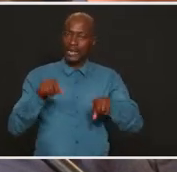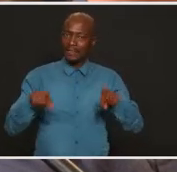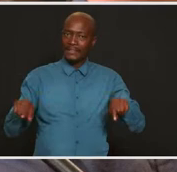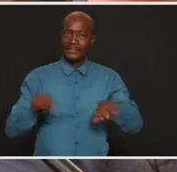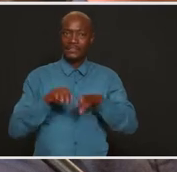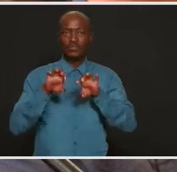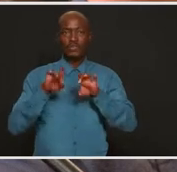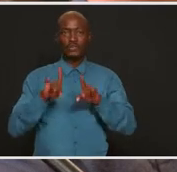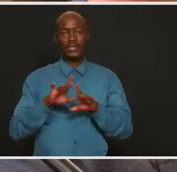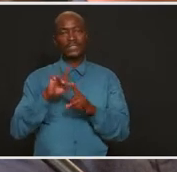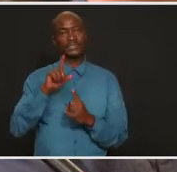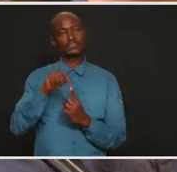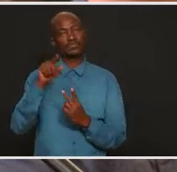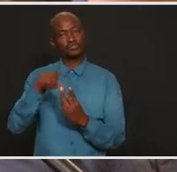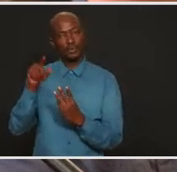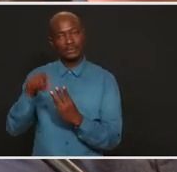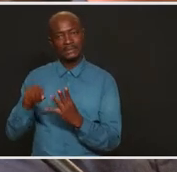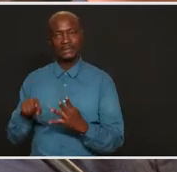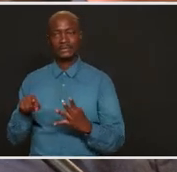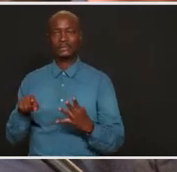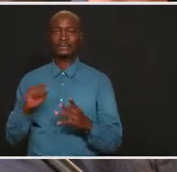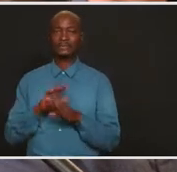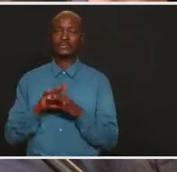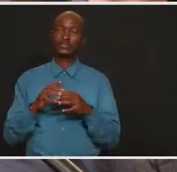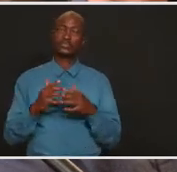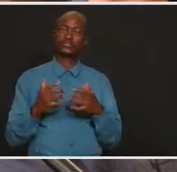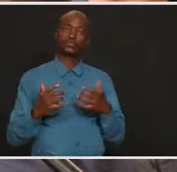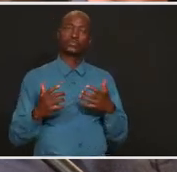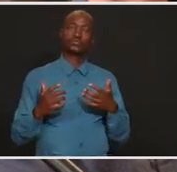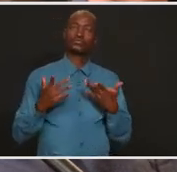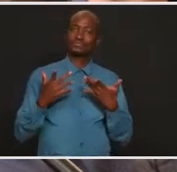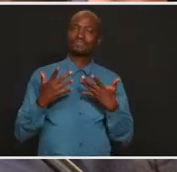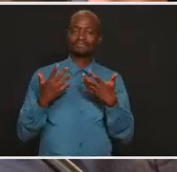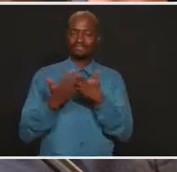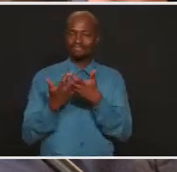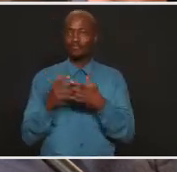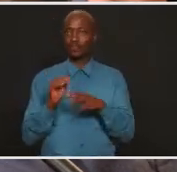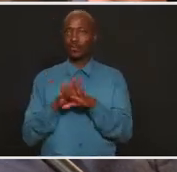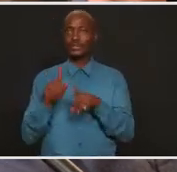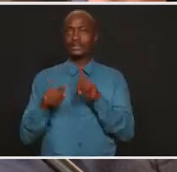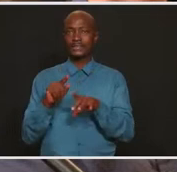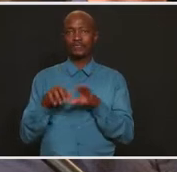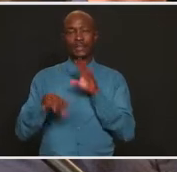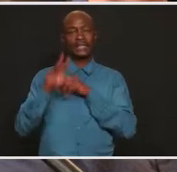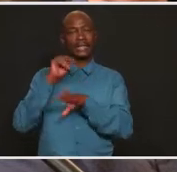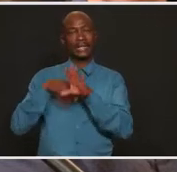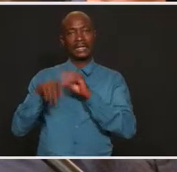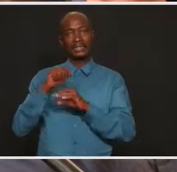educational choices to suit all different learning approaches